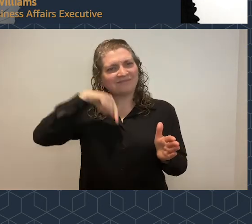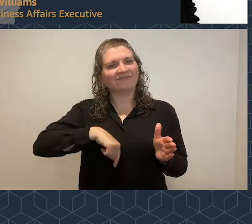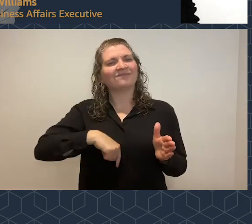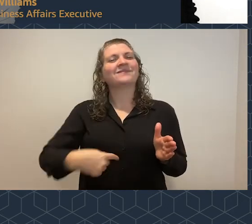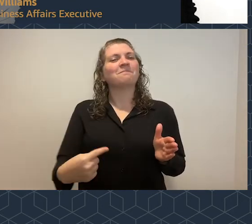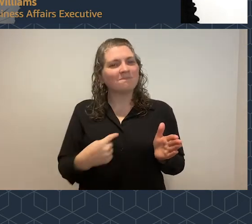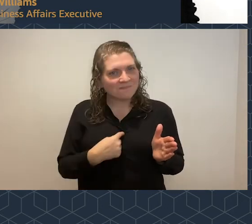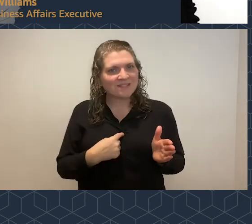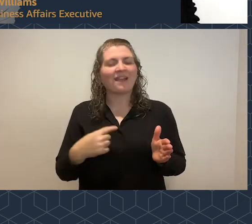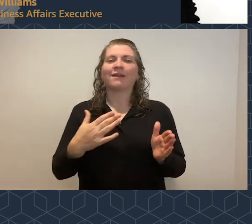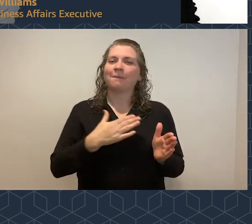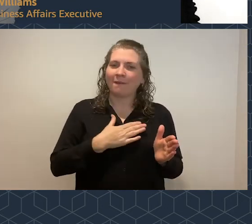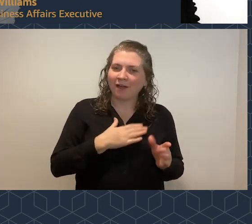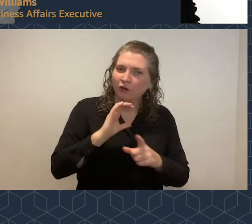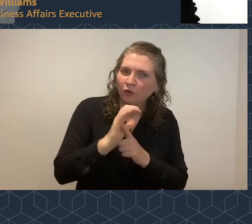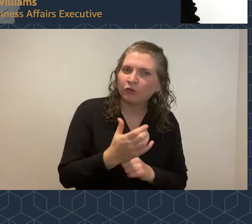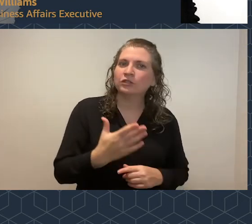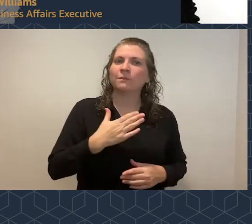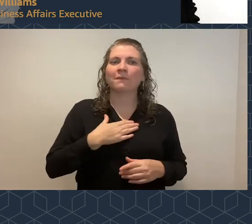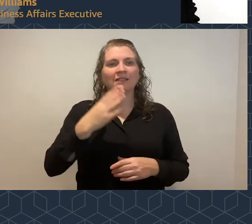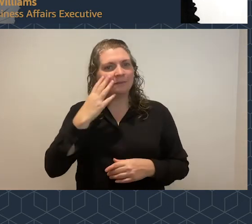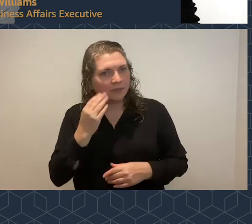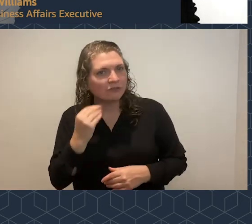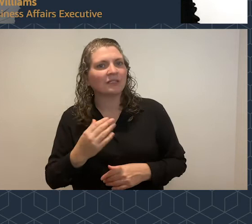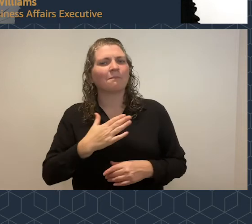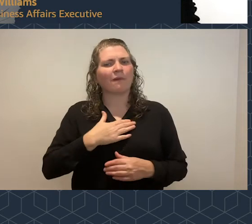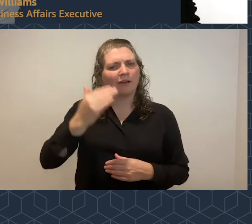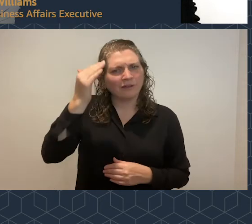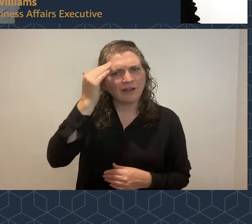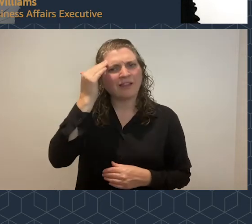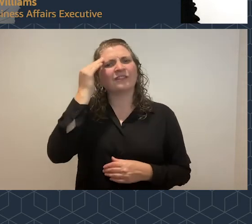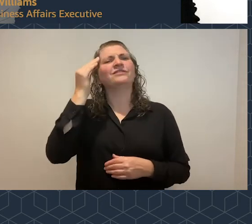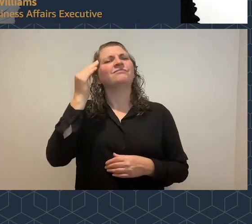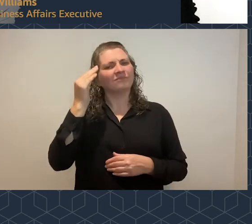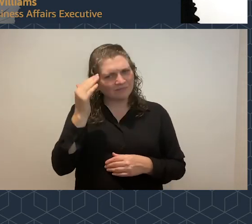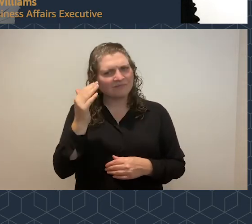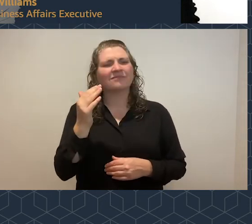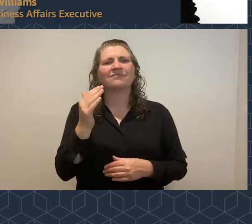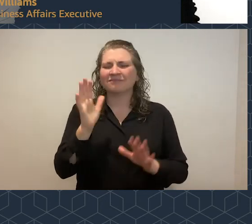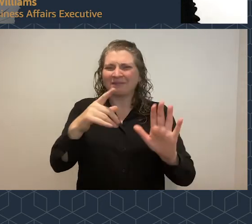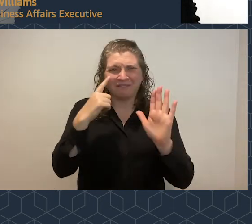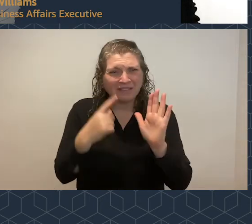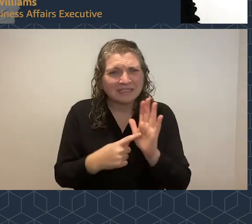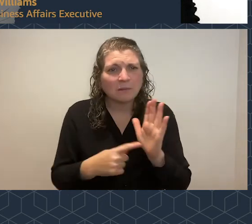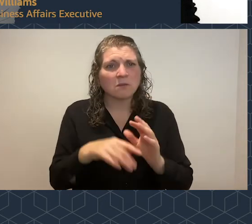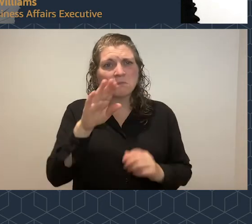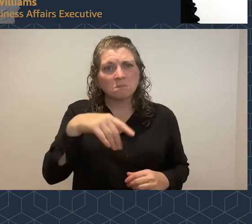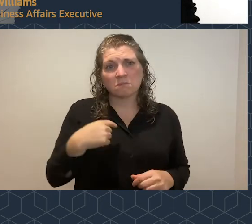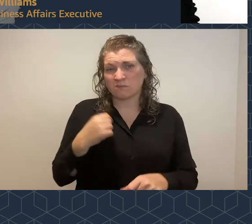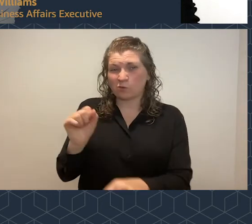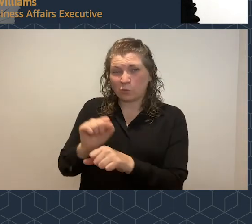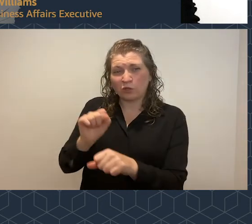so it's the moment I decided, like, I'm going to be me. I'm going to be comfortable with myself. I'm going to start with liking me